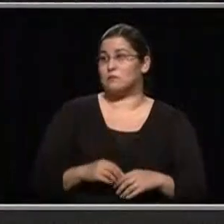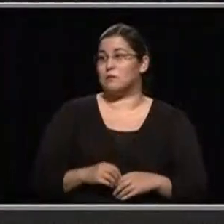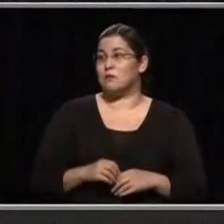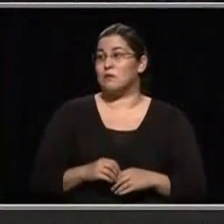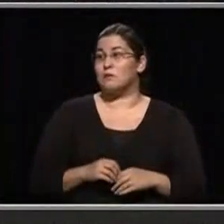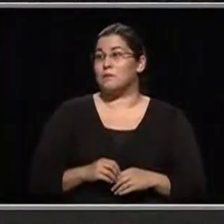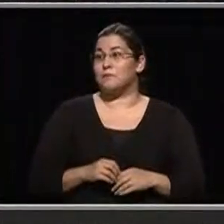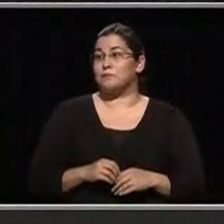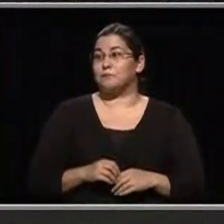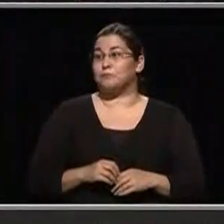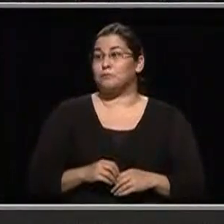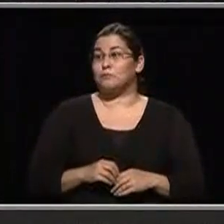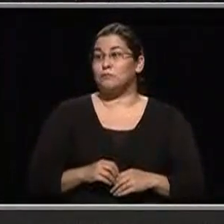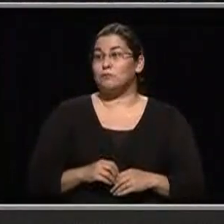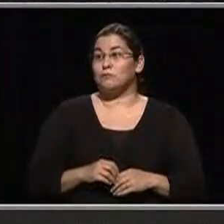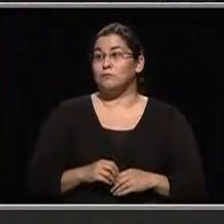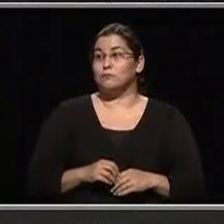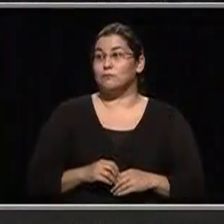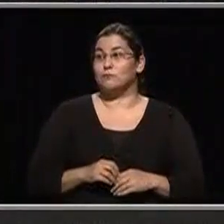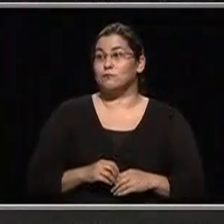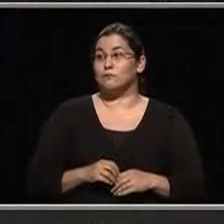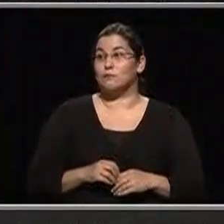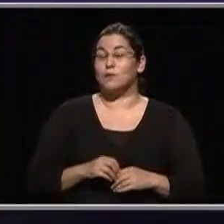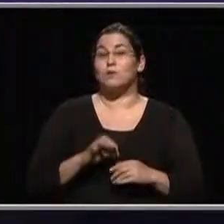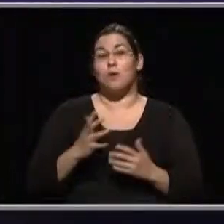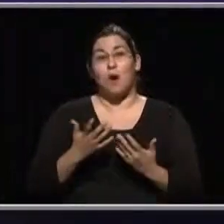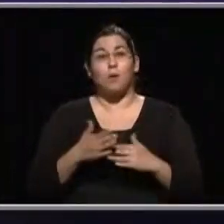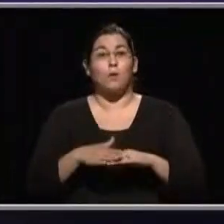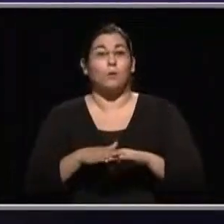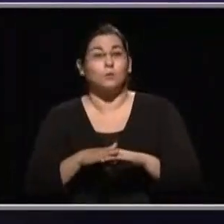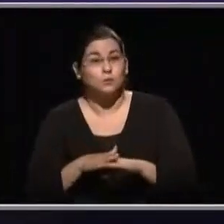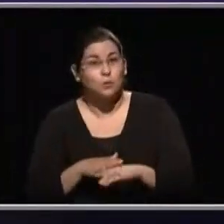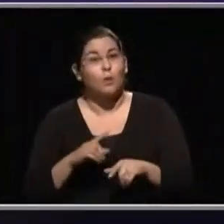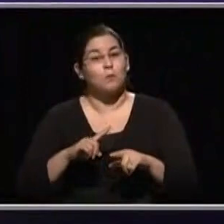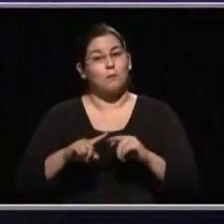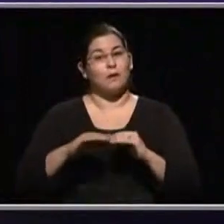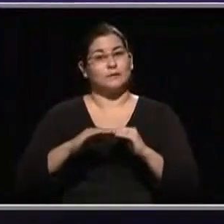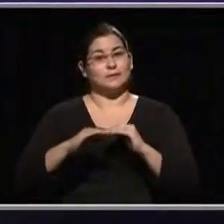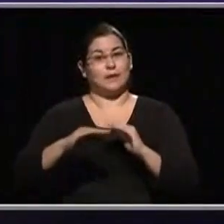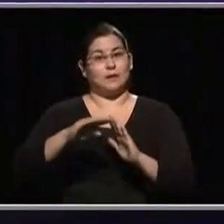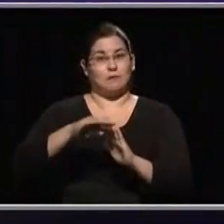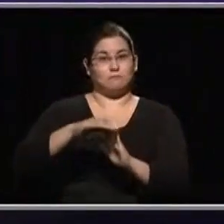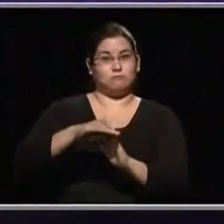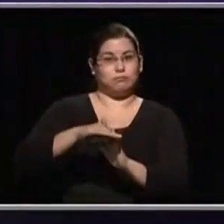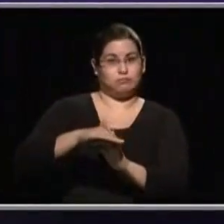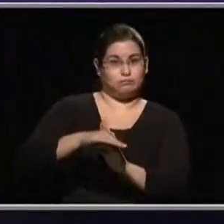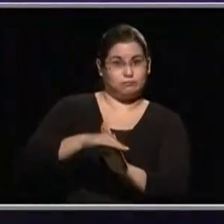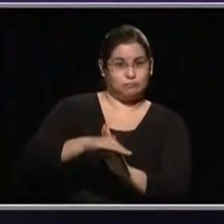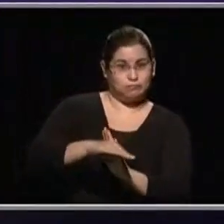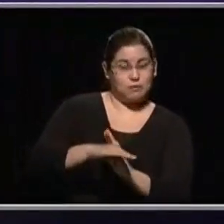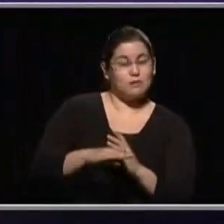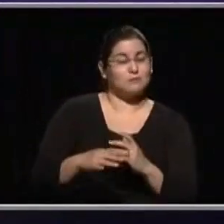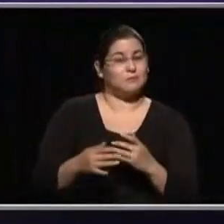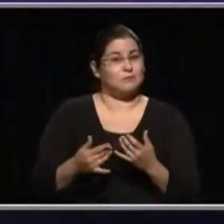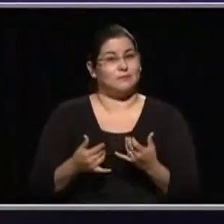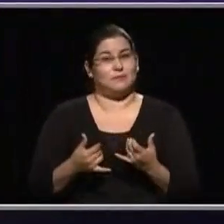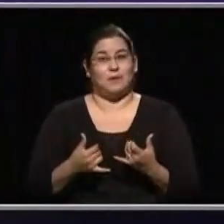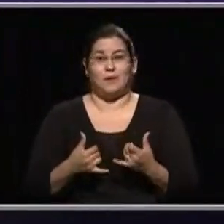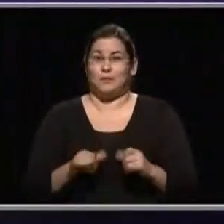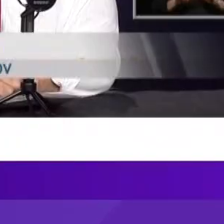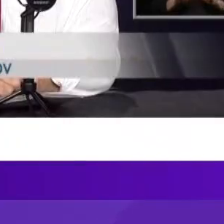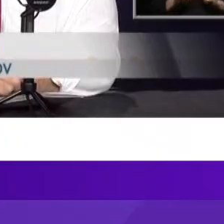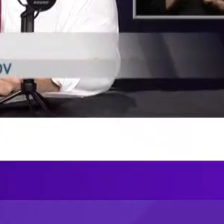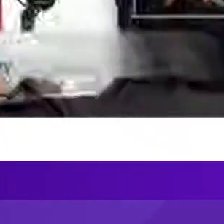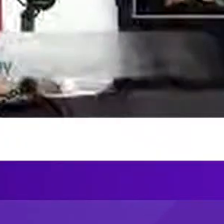Which is a slow but steady decline, but still quite a ways off from where we need to